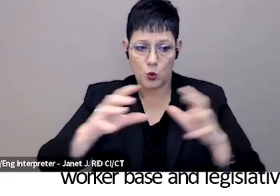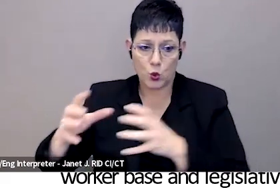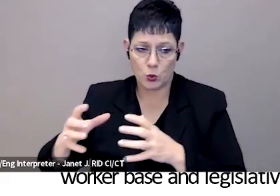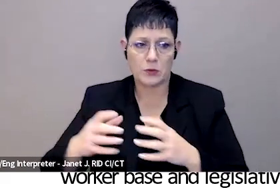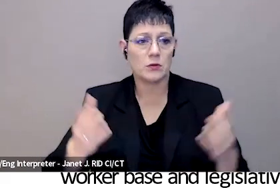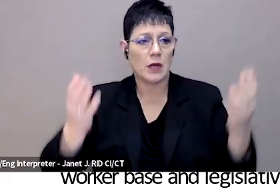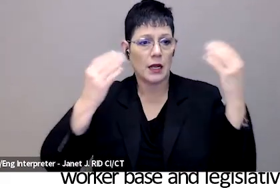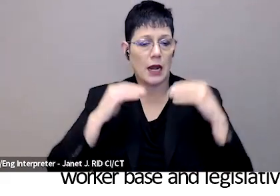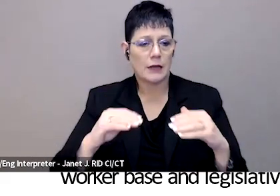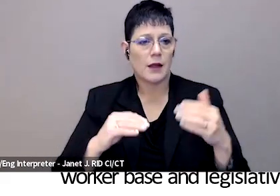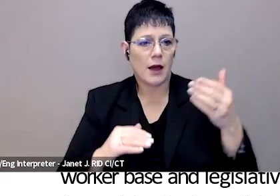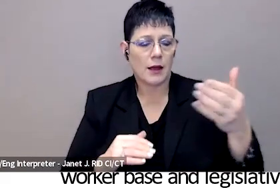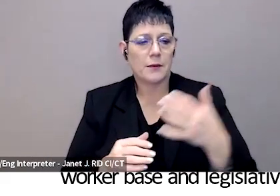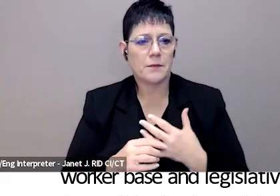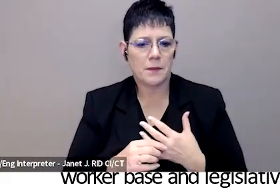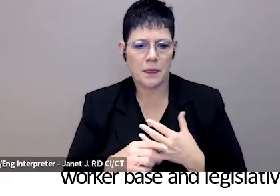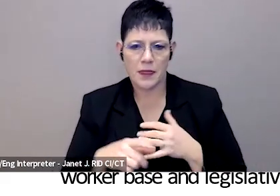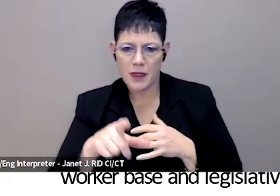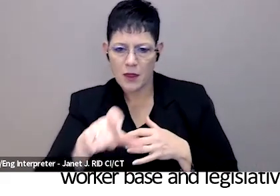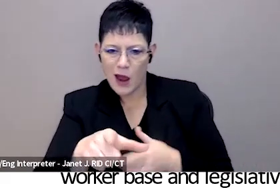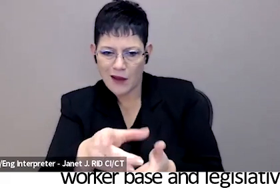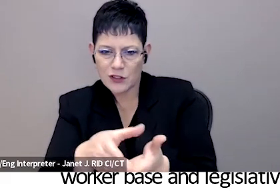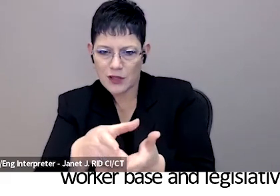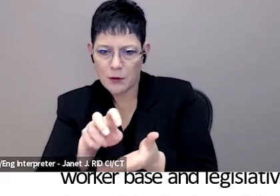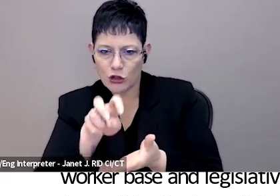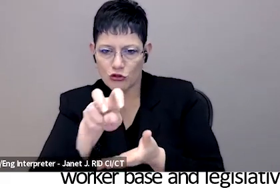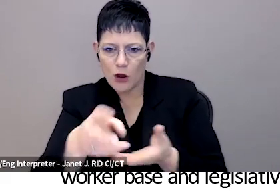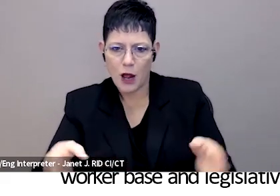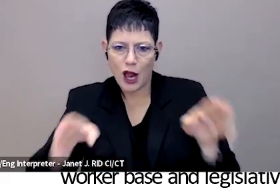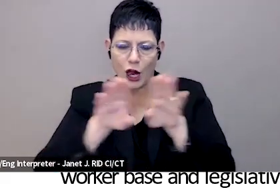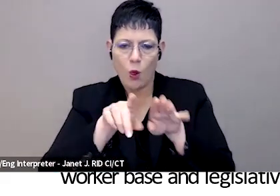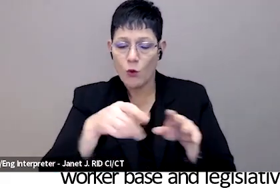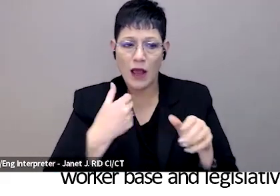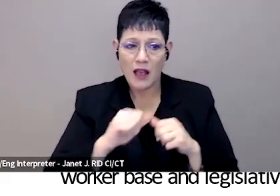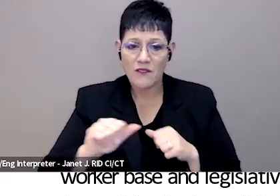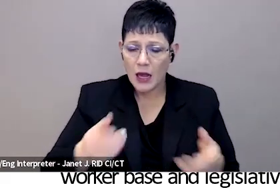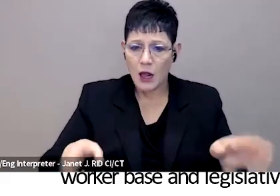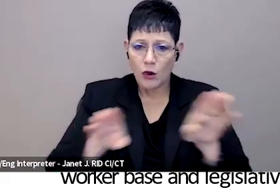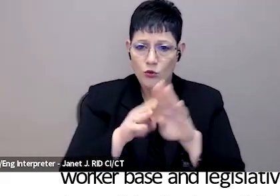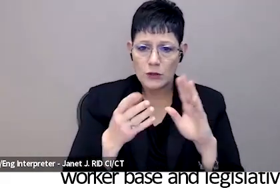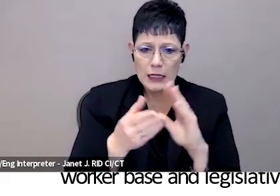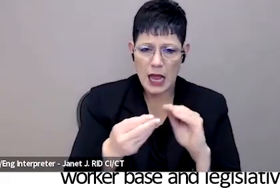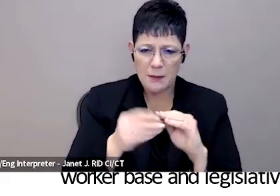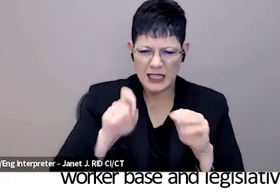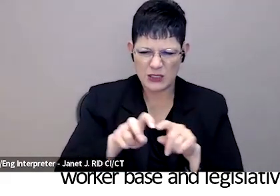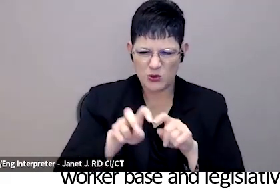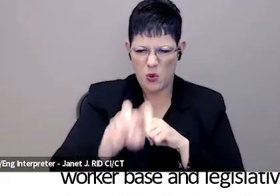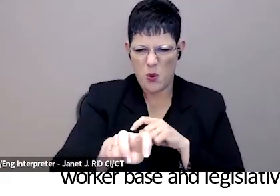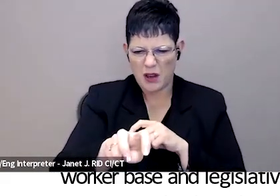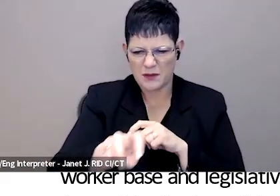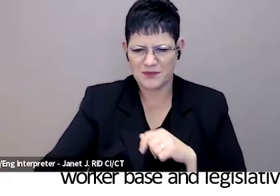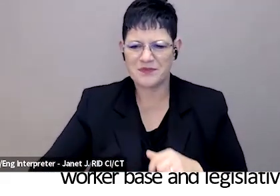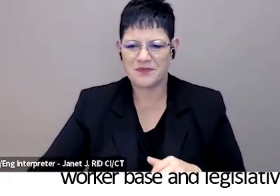Next slide. Rena, we're gonna have to jump in and conclude here. Okay. Do you have any concluding remarks? Because we do need to move on to